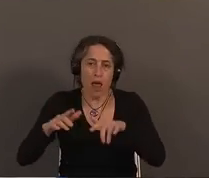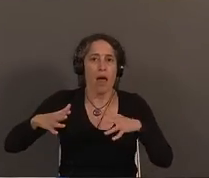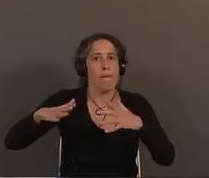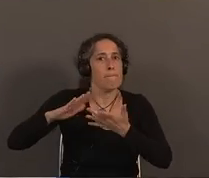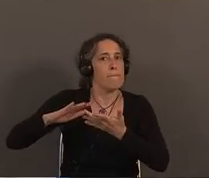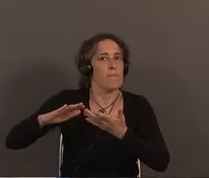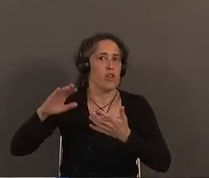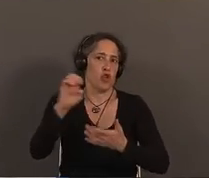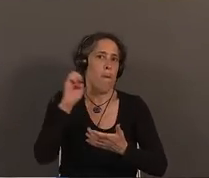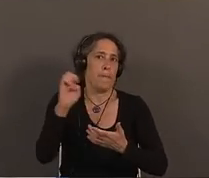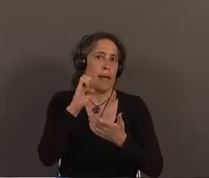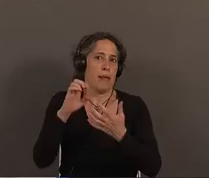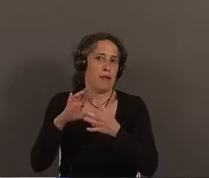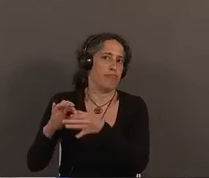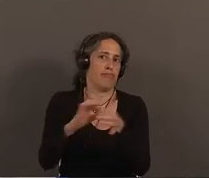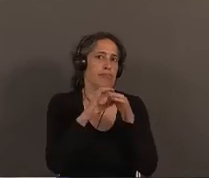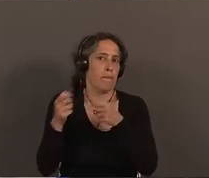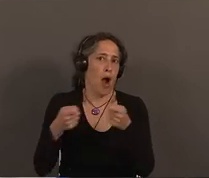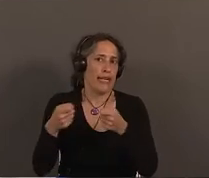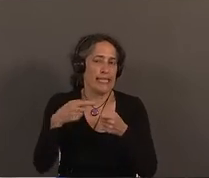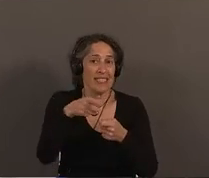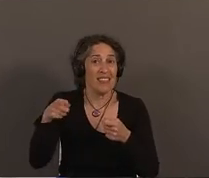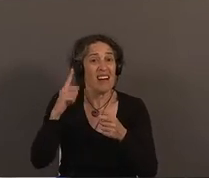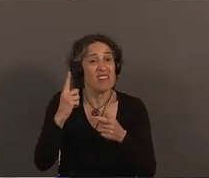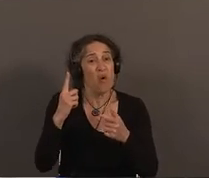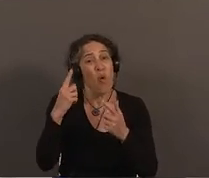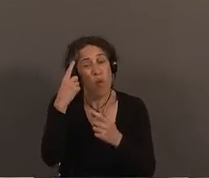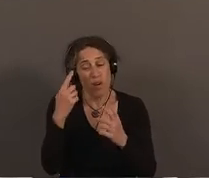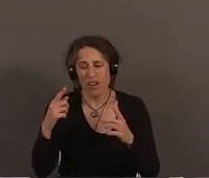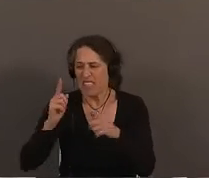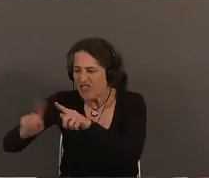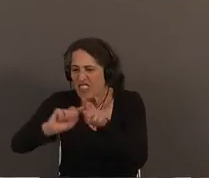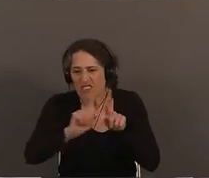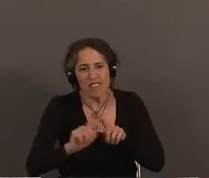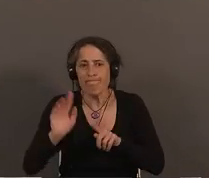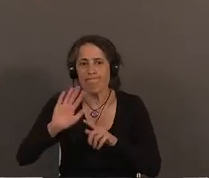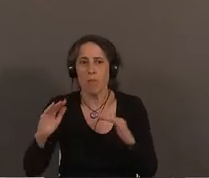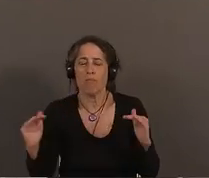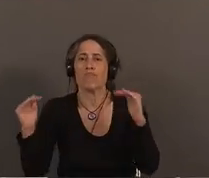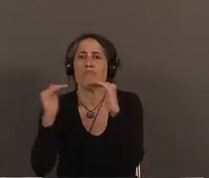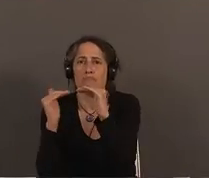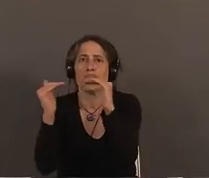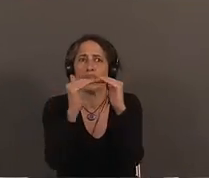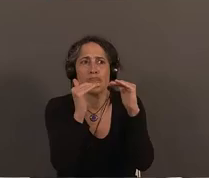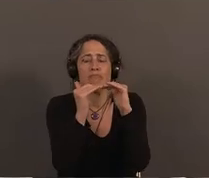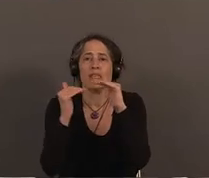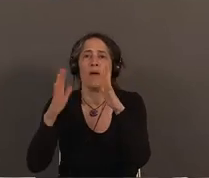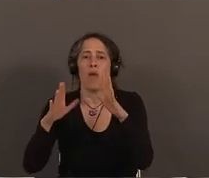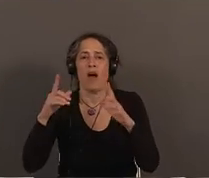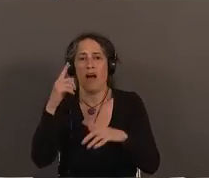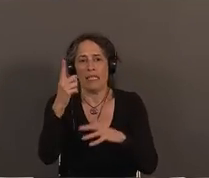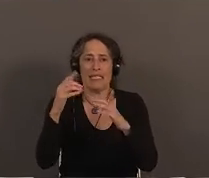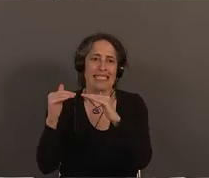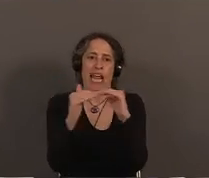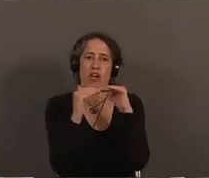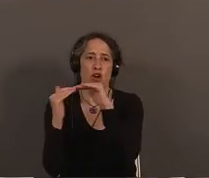Commission in the area of telecom, in the area of audiovisual, in the area of copyright, in the area of e-commerce. And